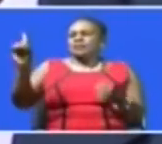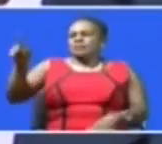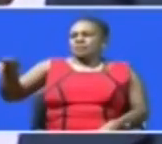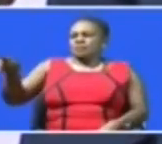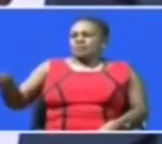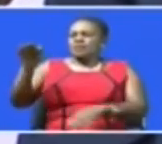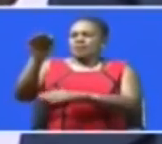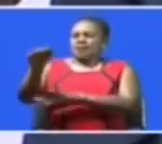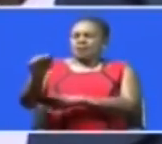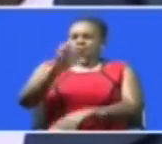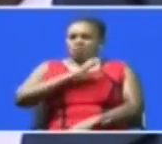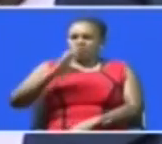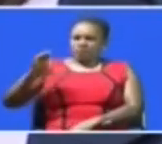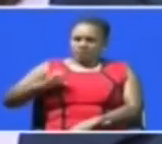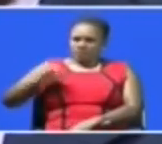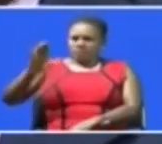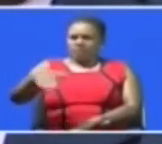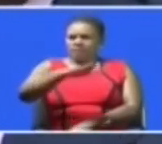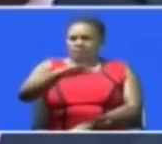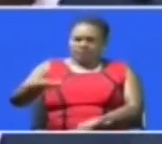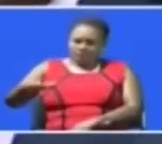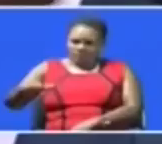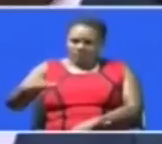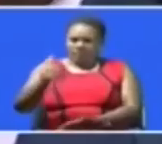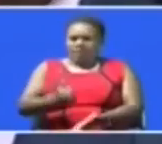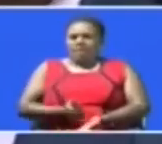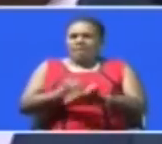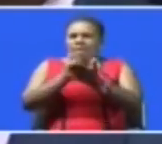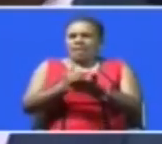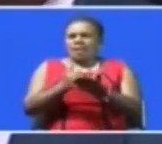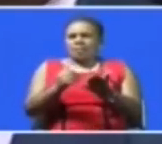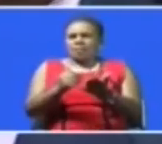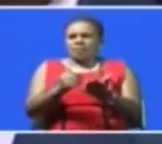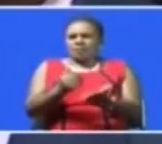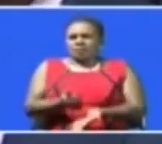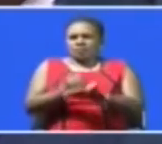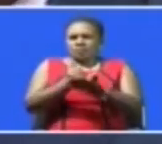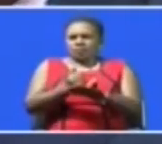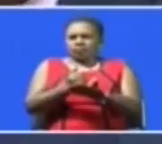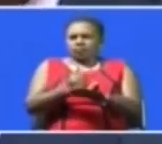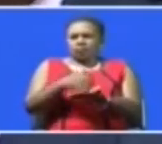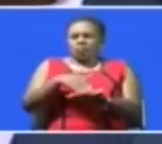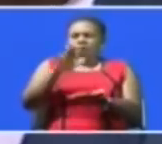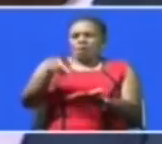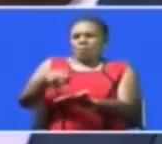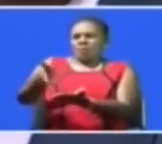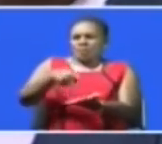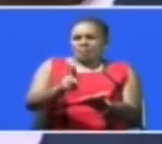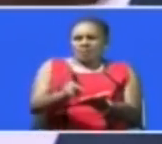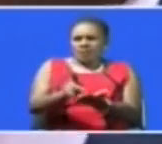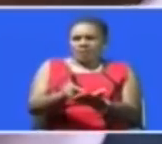DPP also requested the committee through parliamentary legislation to help them motivate prosecutors by increasing their